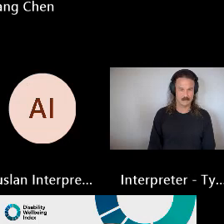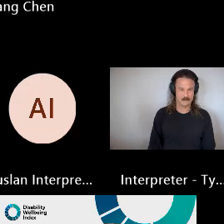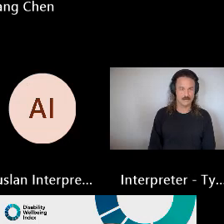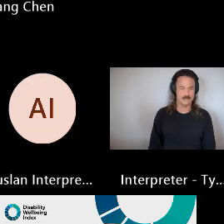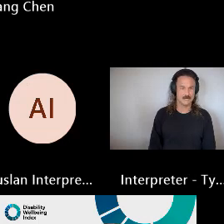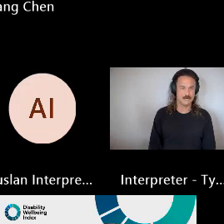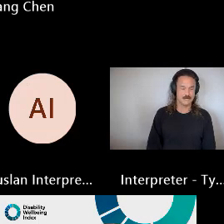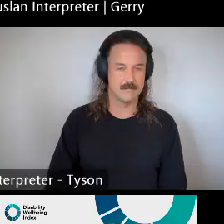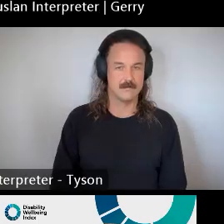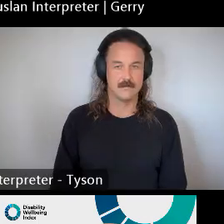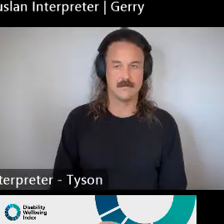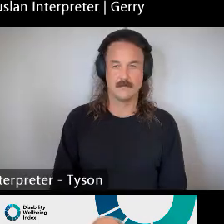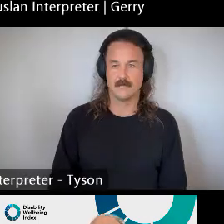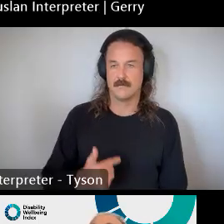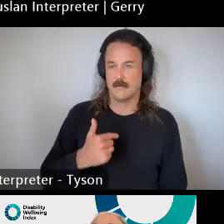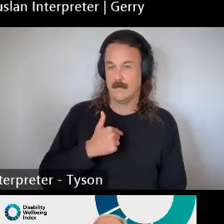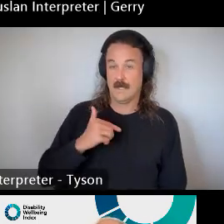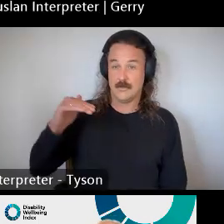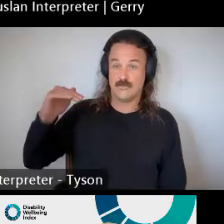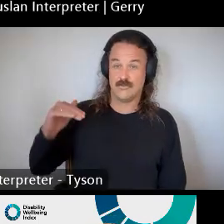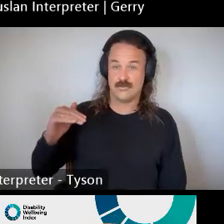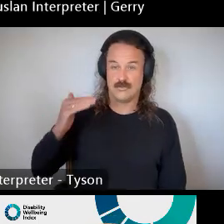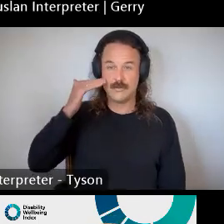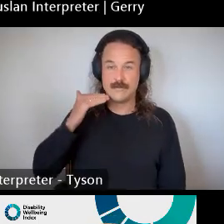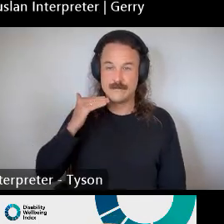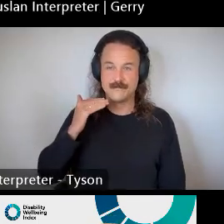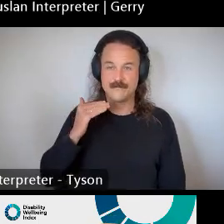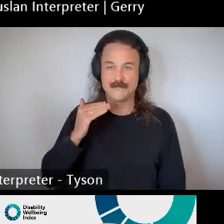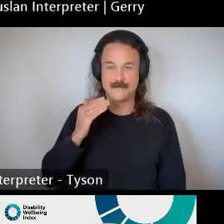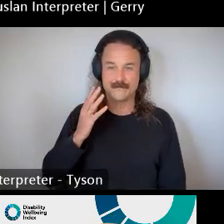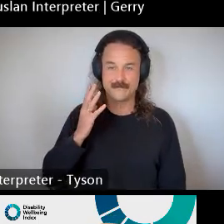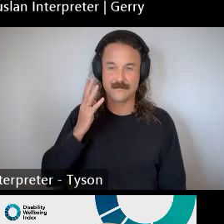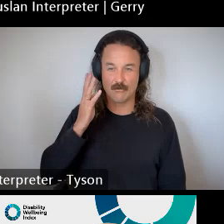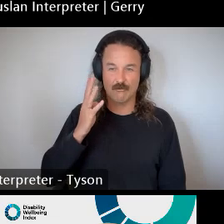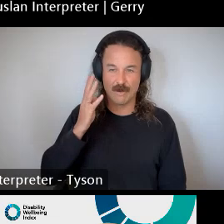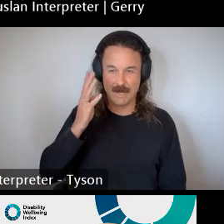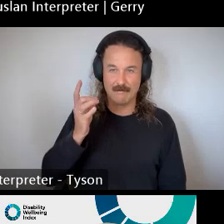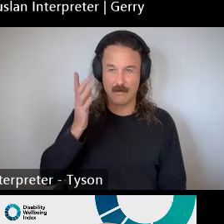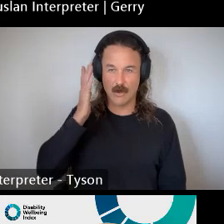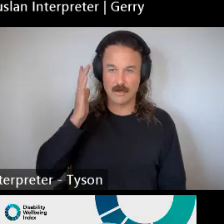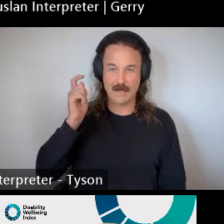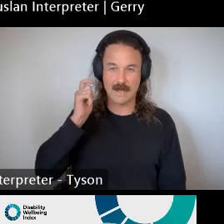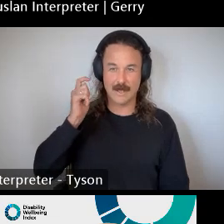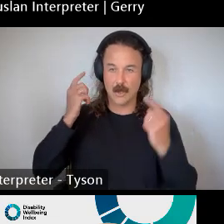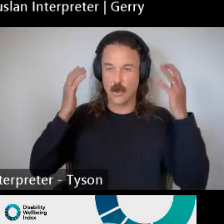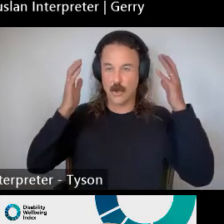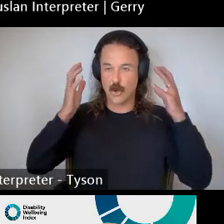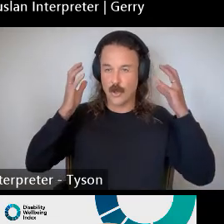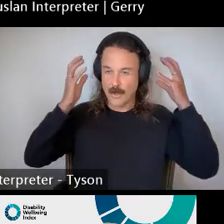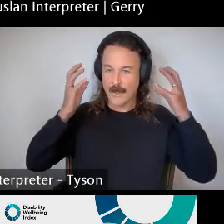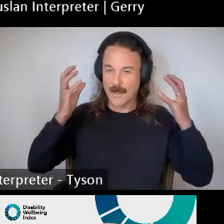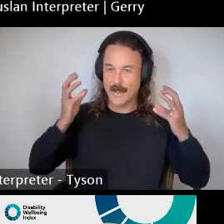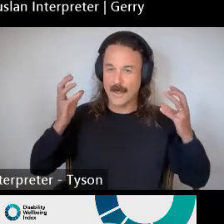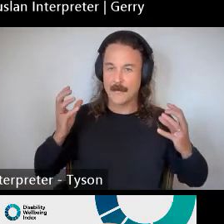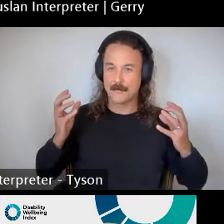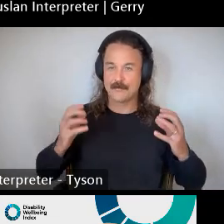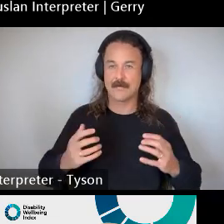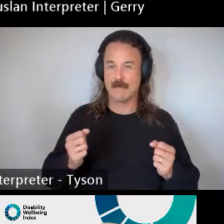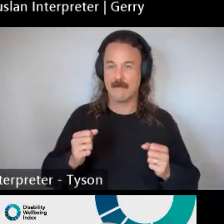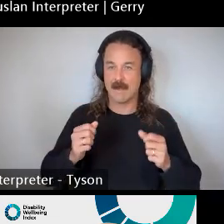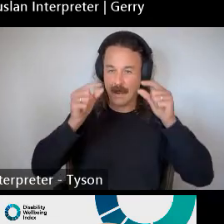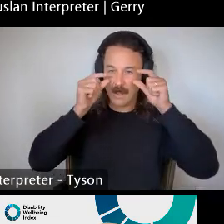I'm a short woman with grey blonde hair that's curly. I'm wearing glasses and I'm wearing a black and white